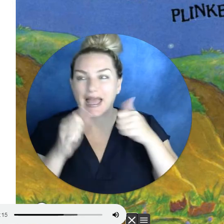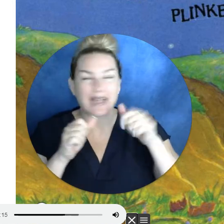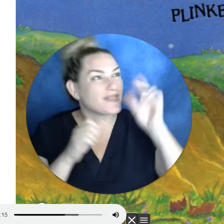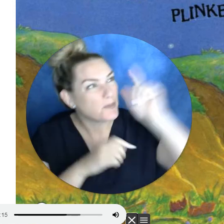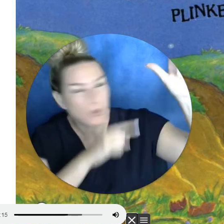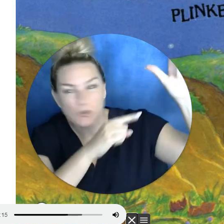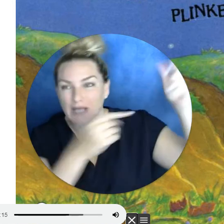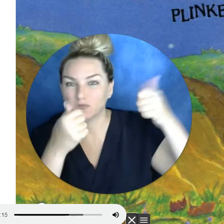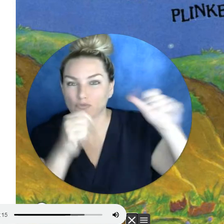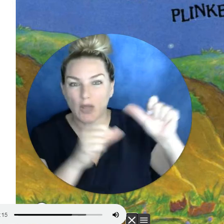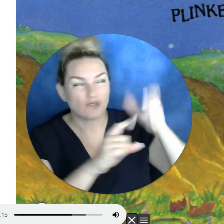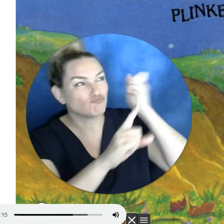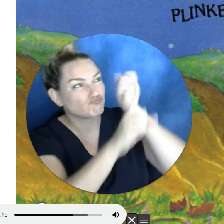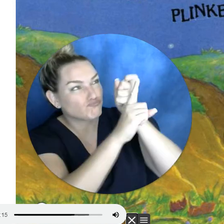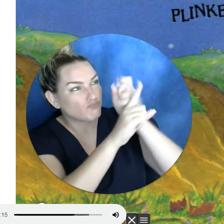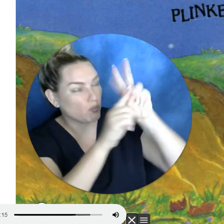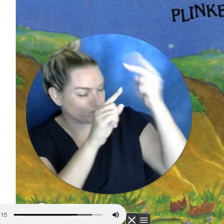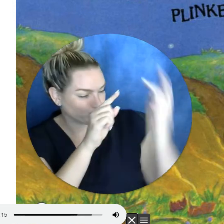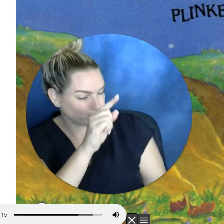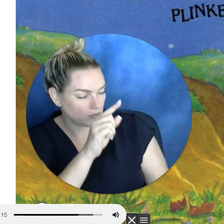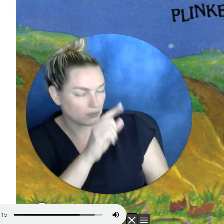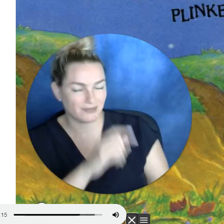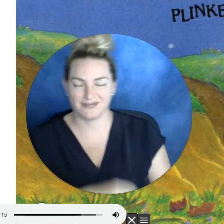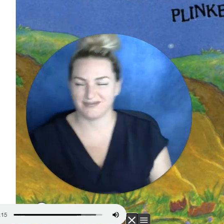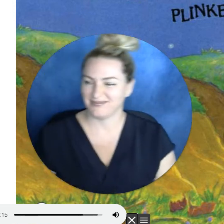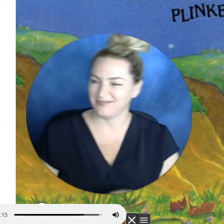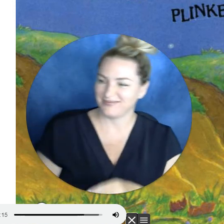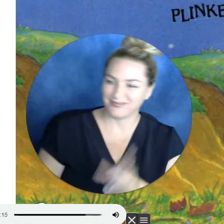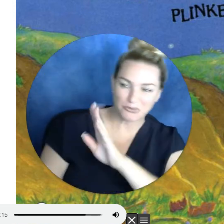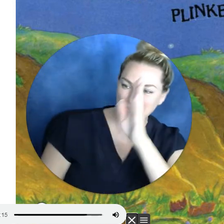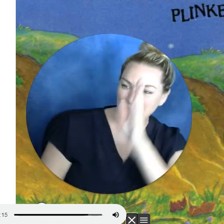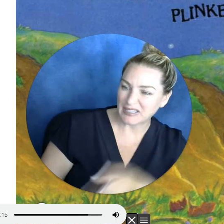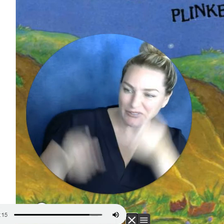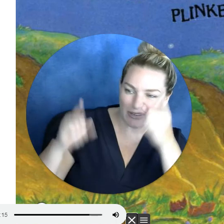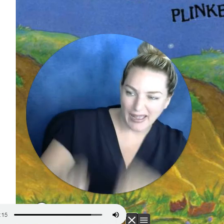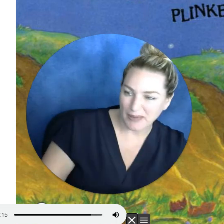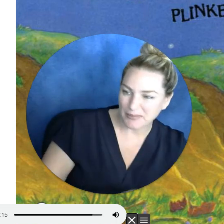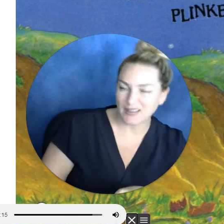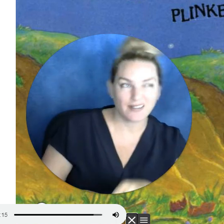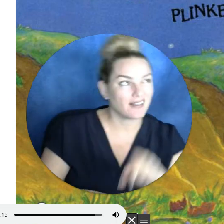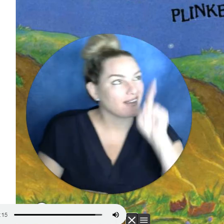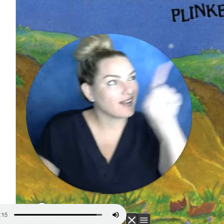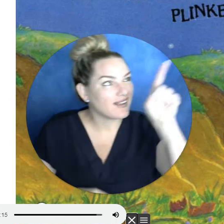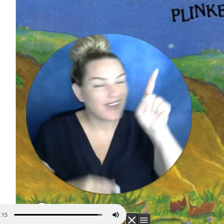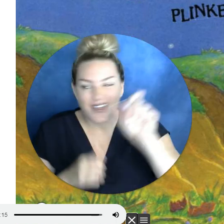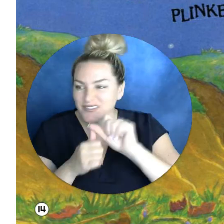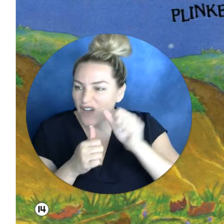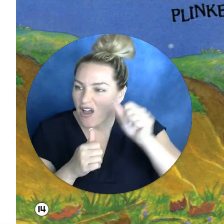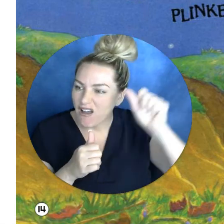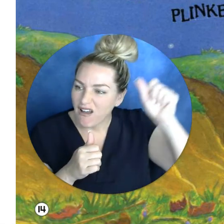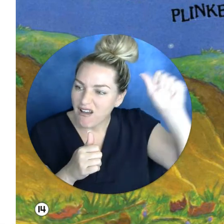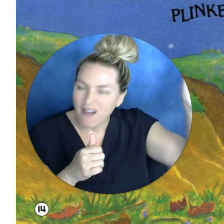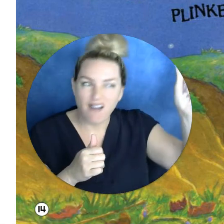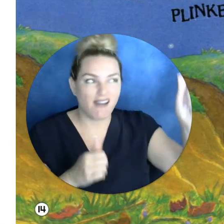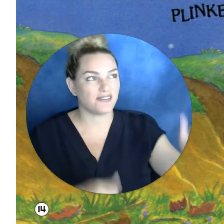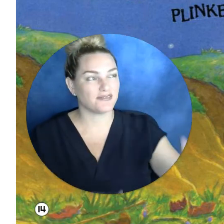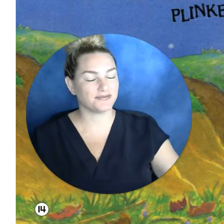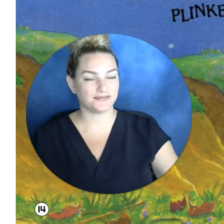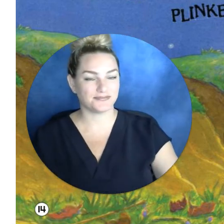down the moon." "You'll never do that," said Squirrel. "It's not as close as it looks."